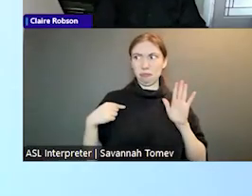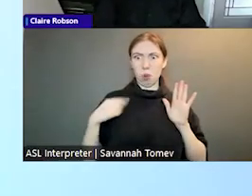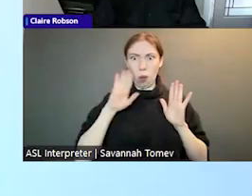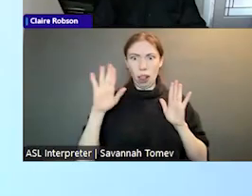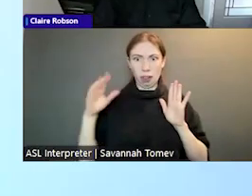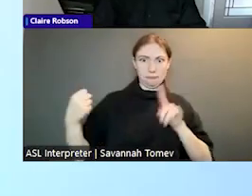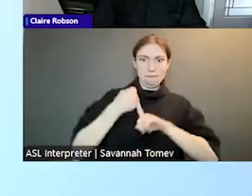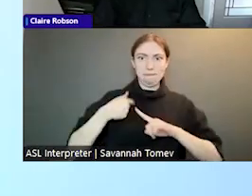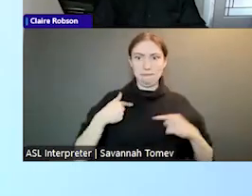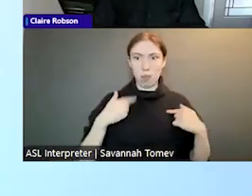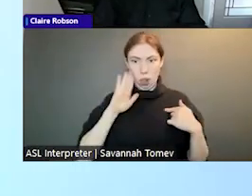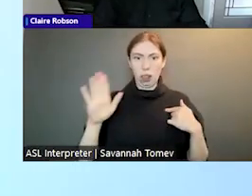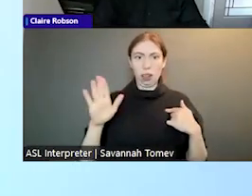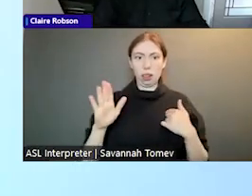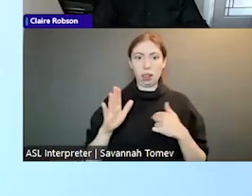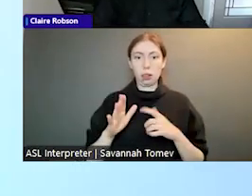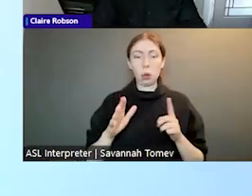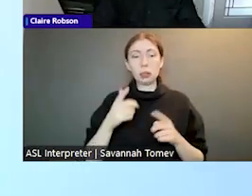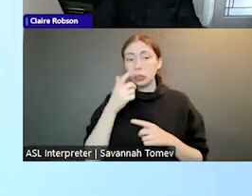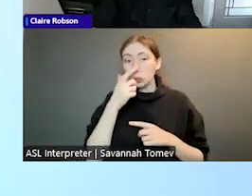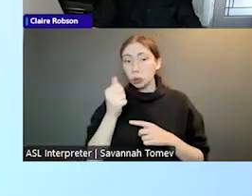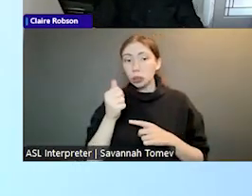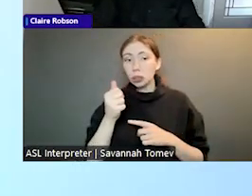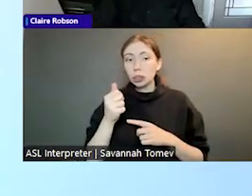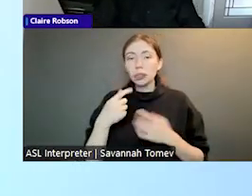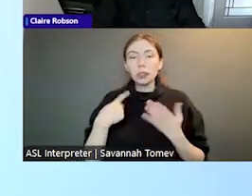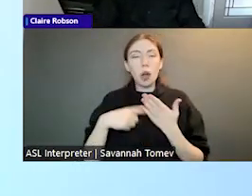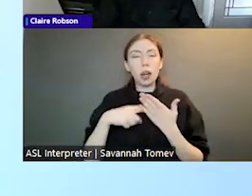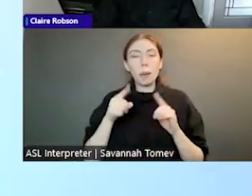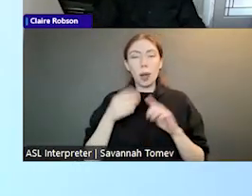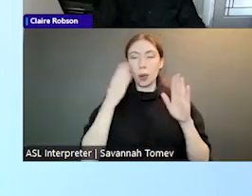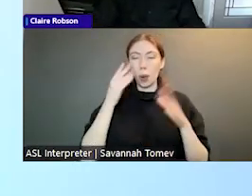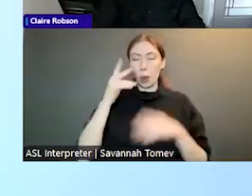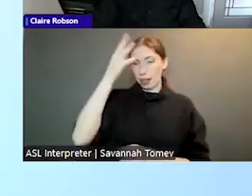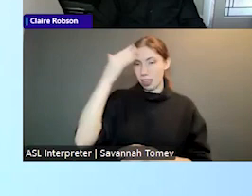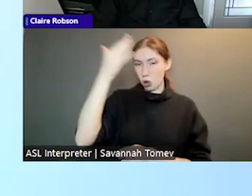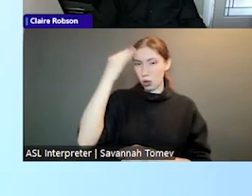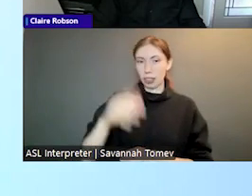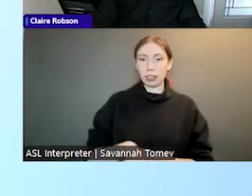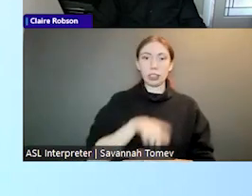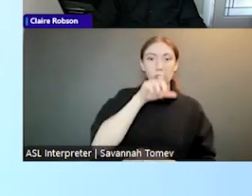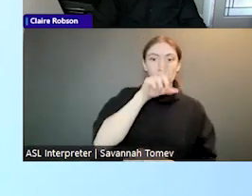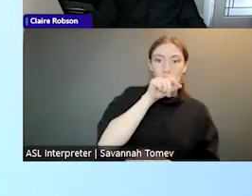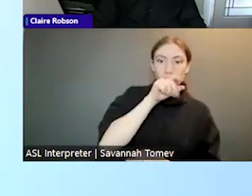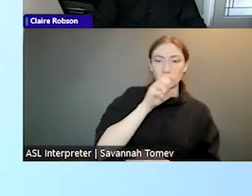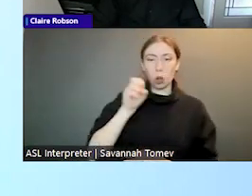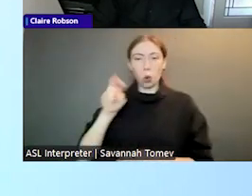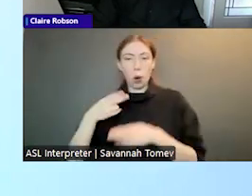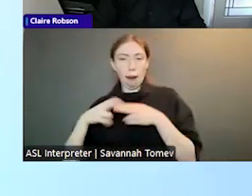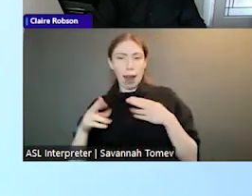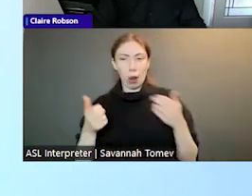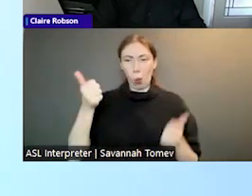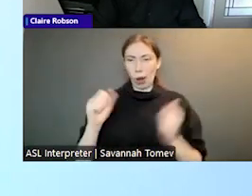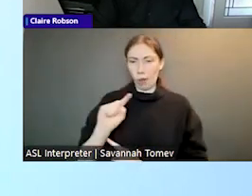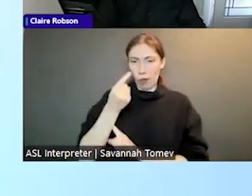the research. And some researchers have argued that because gender